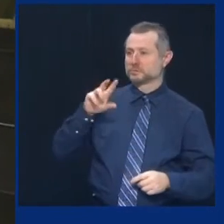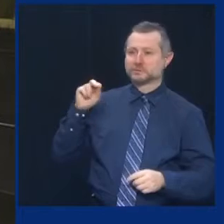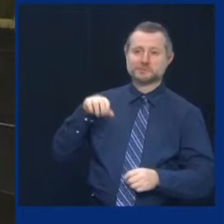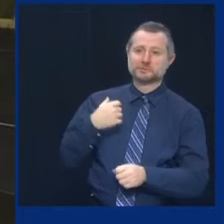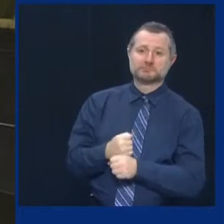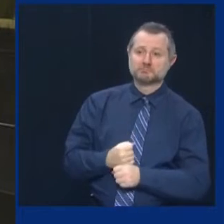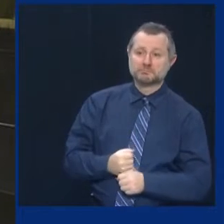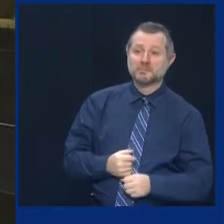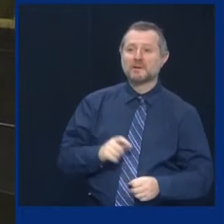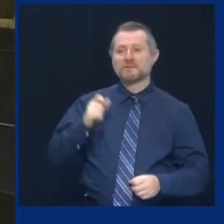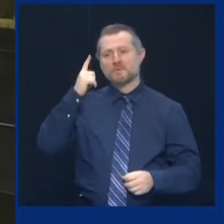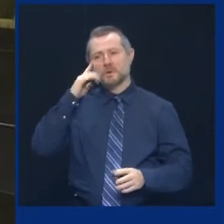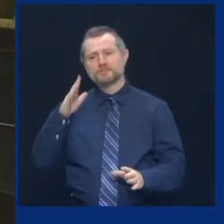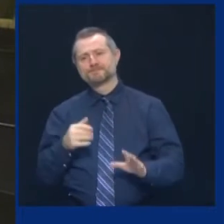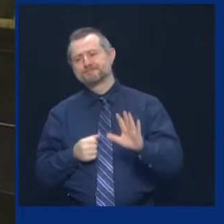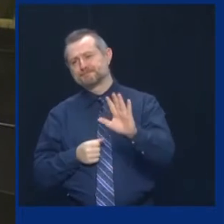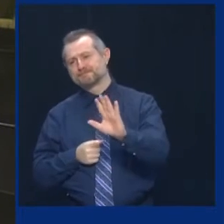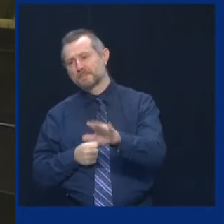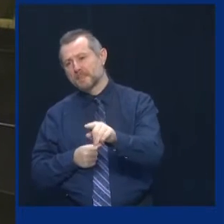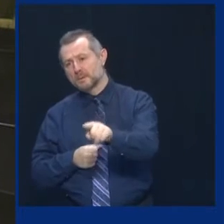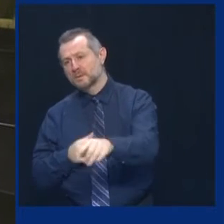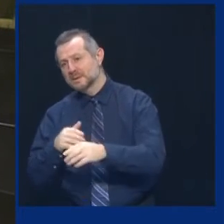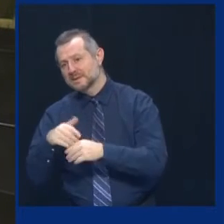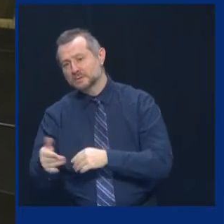question, operator.